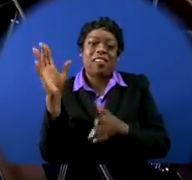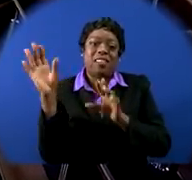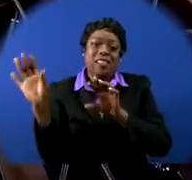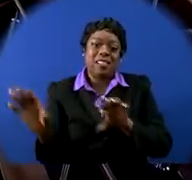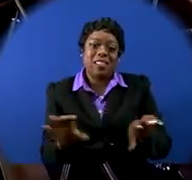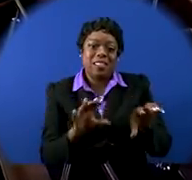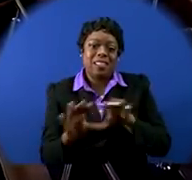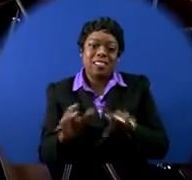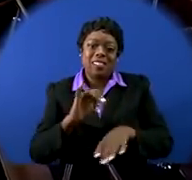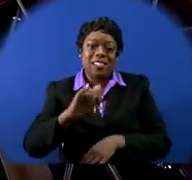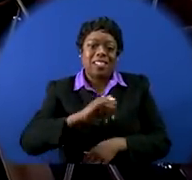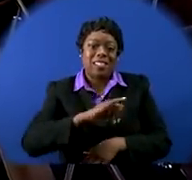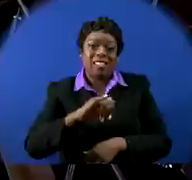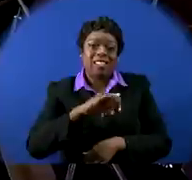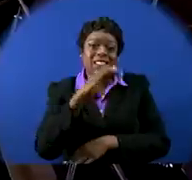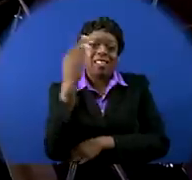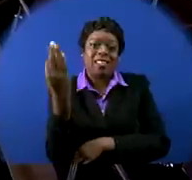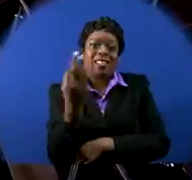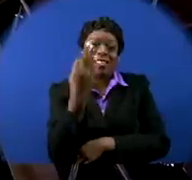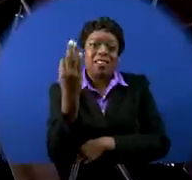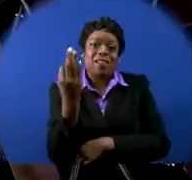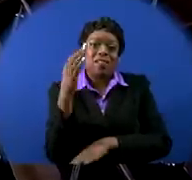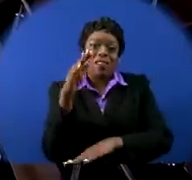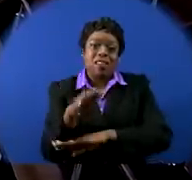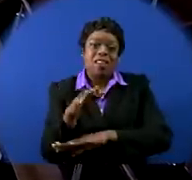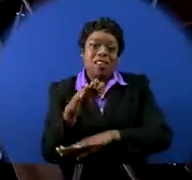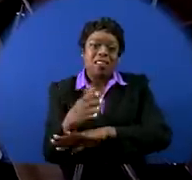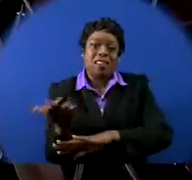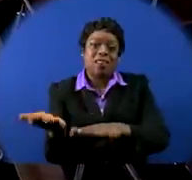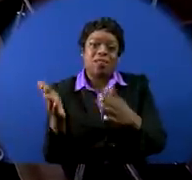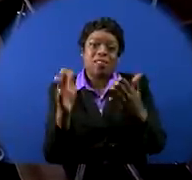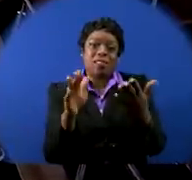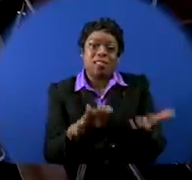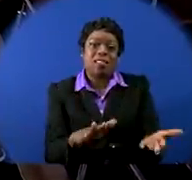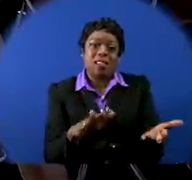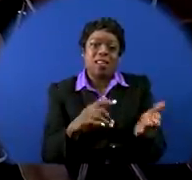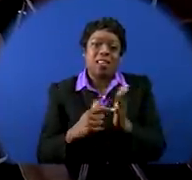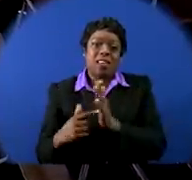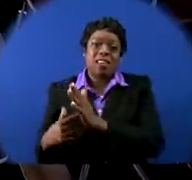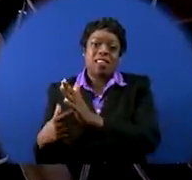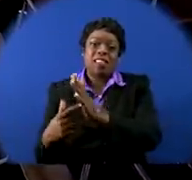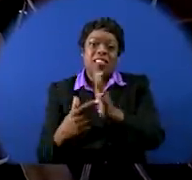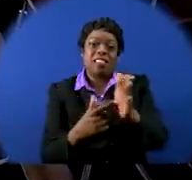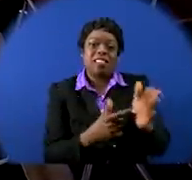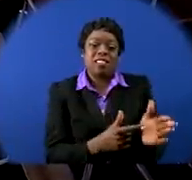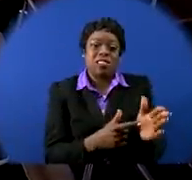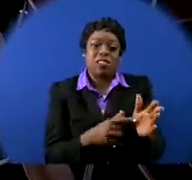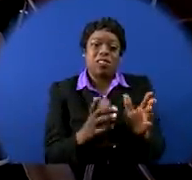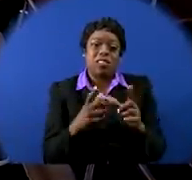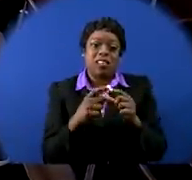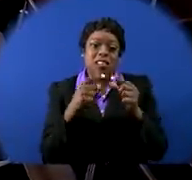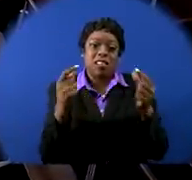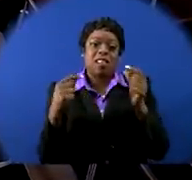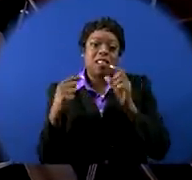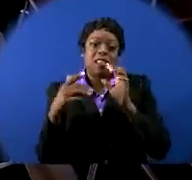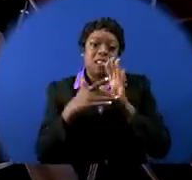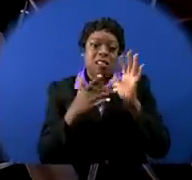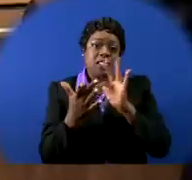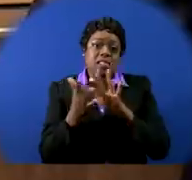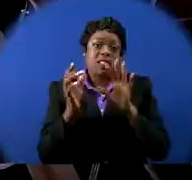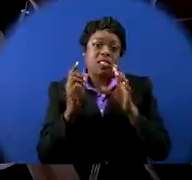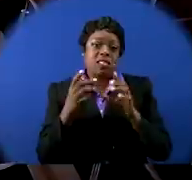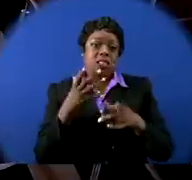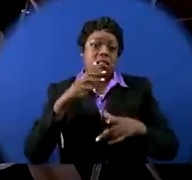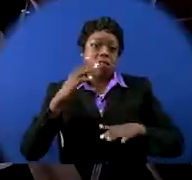when he died. To prove that his love for us was so great. The Bible says that God demonstrated his love toward us. And that while we